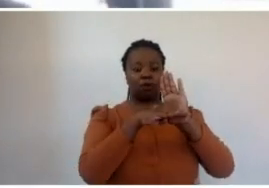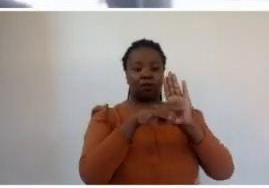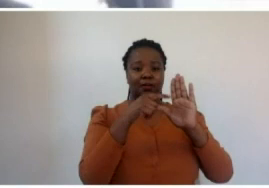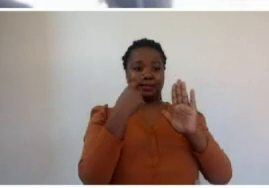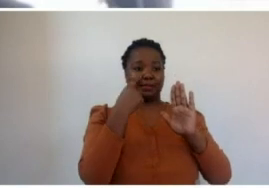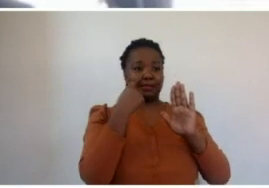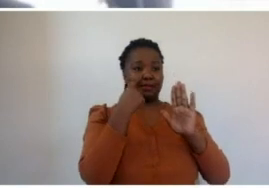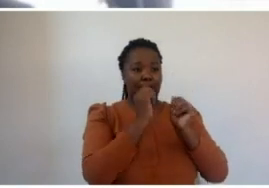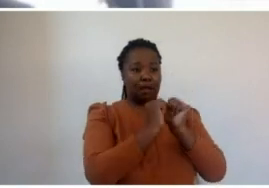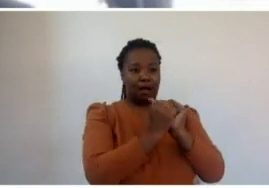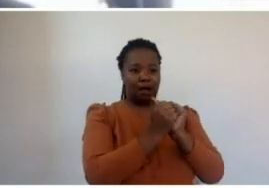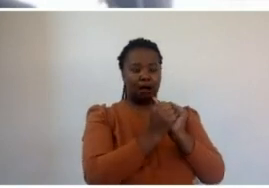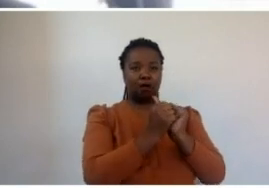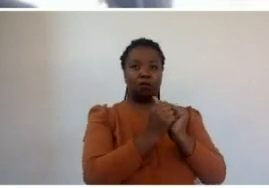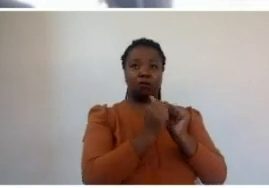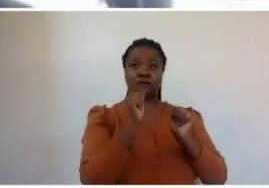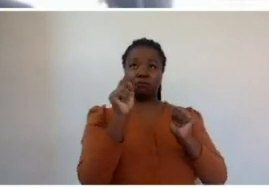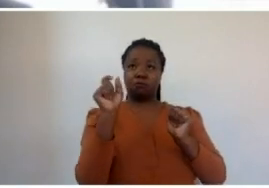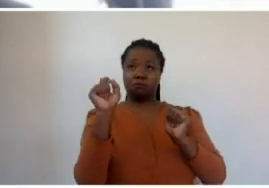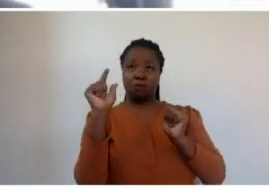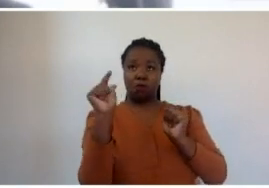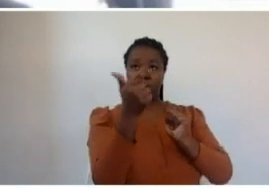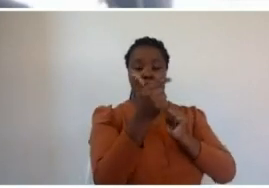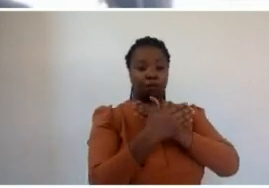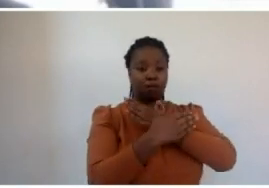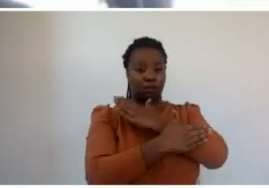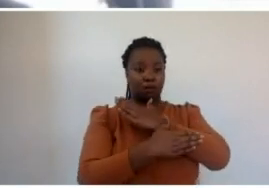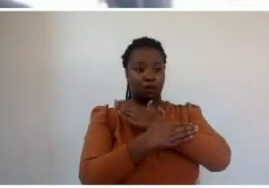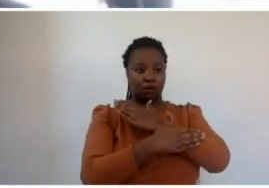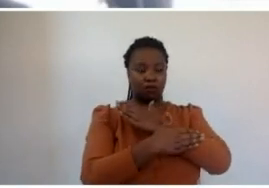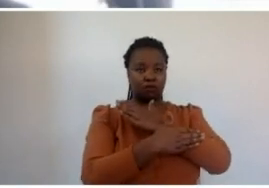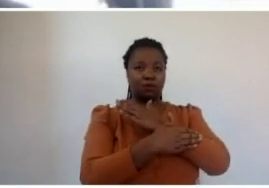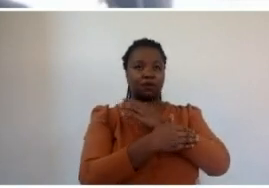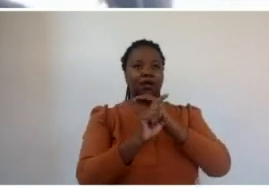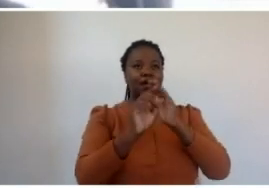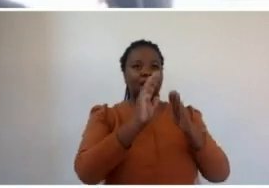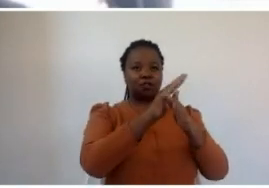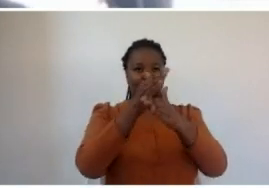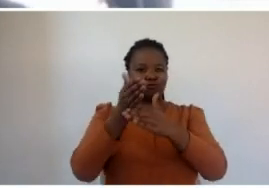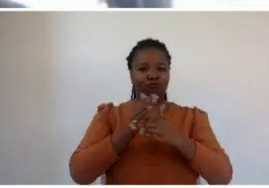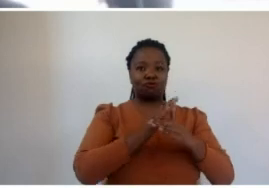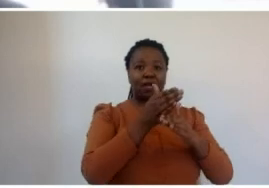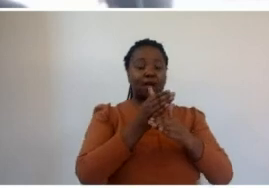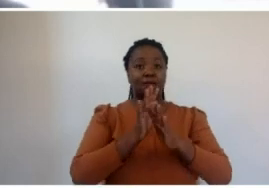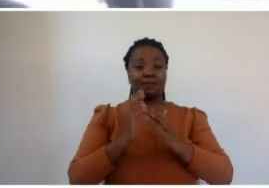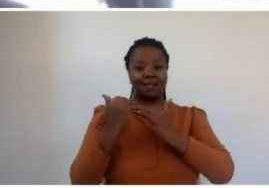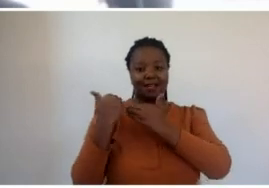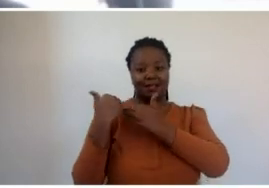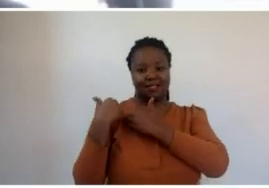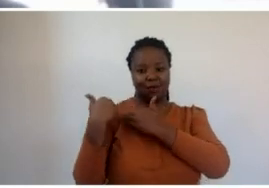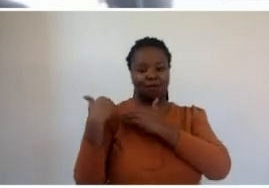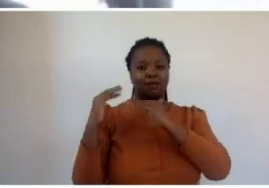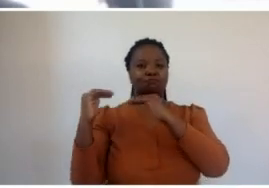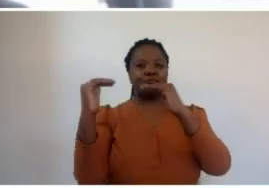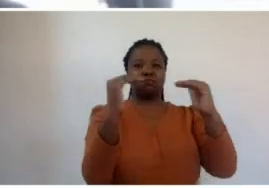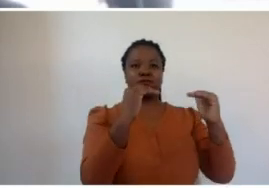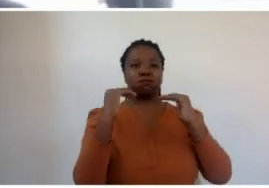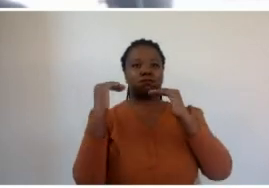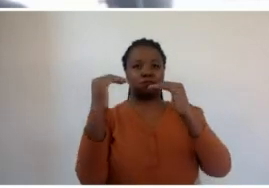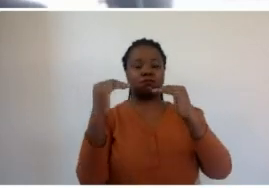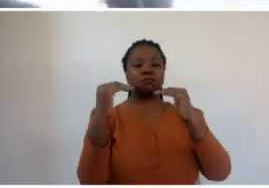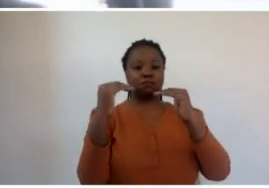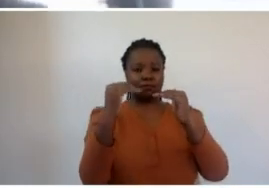every nation has to share equitably the burden and responsibility for movement, so that we